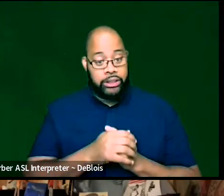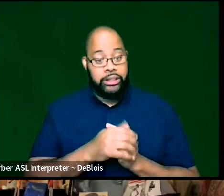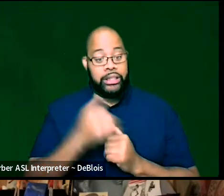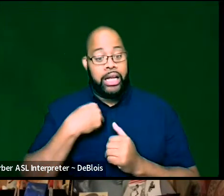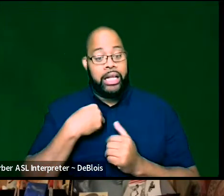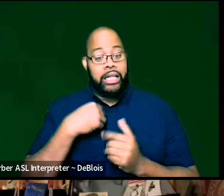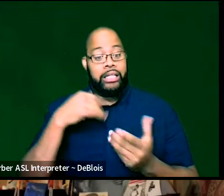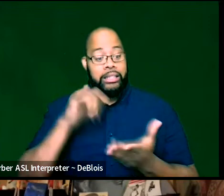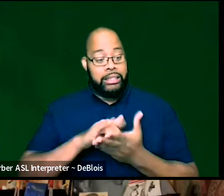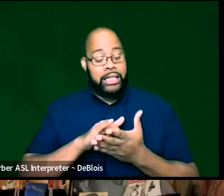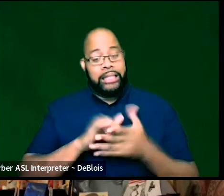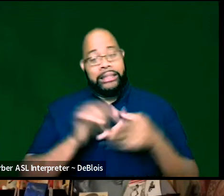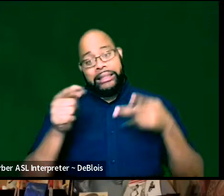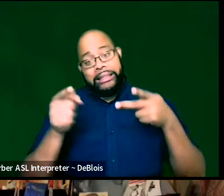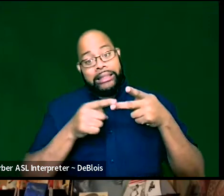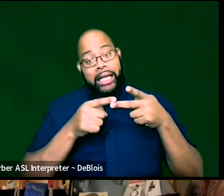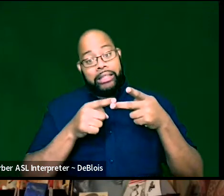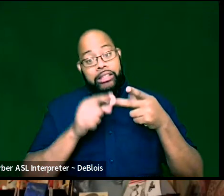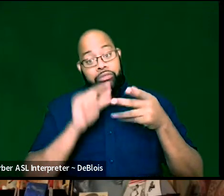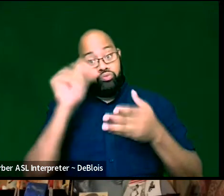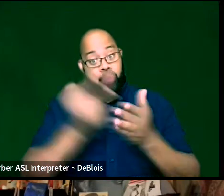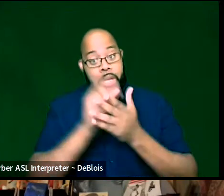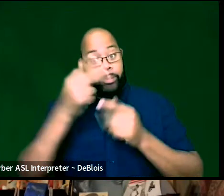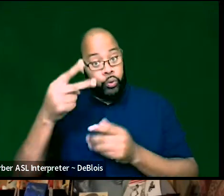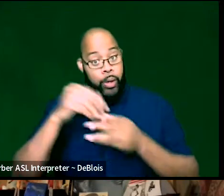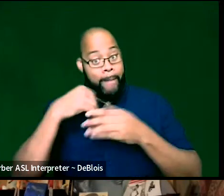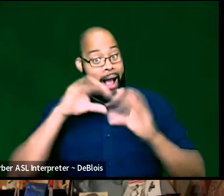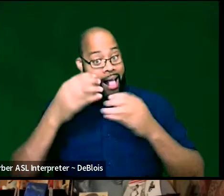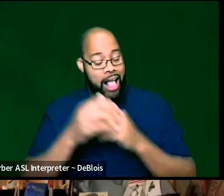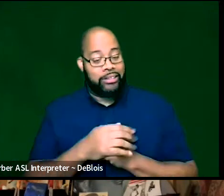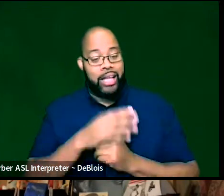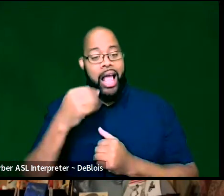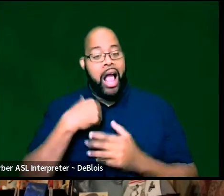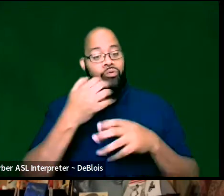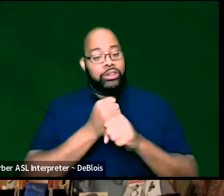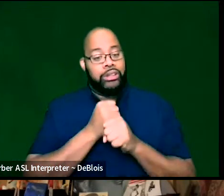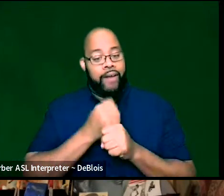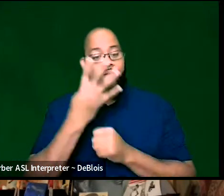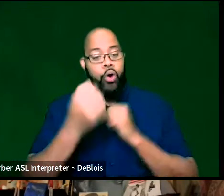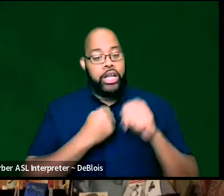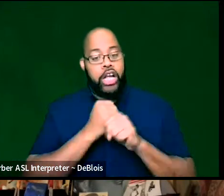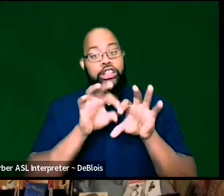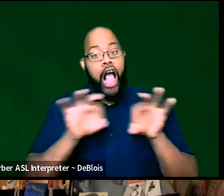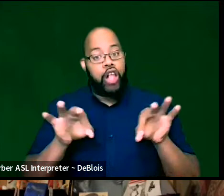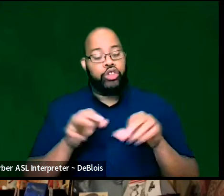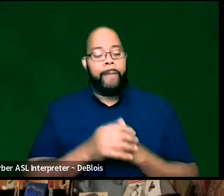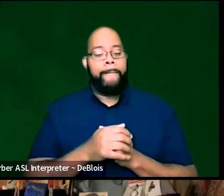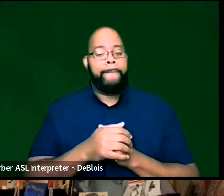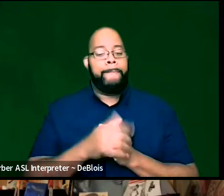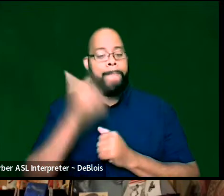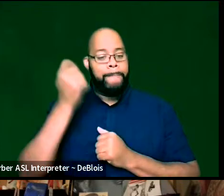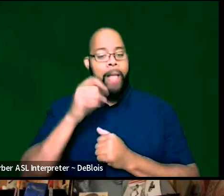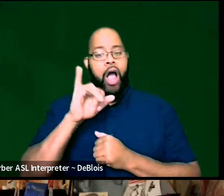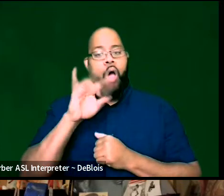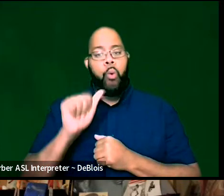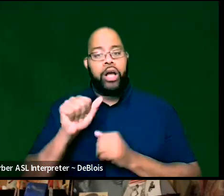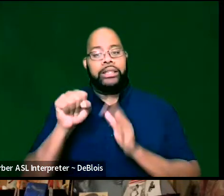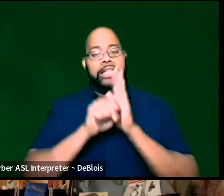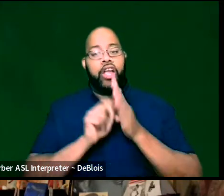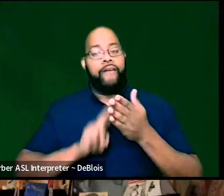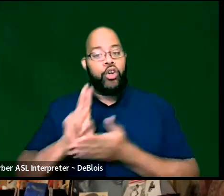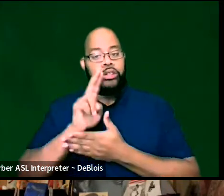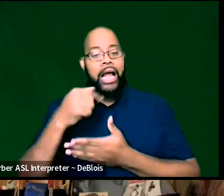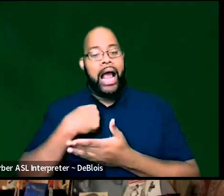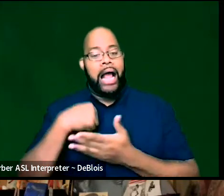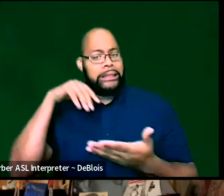the salutatorian of my class, number 2 in my class, and I received a 4-year scholarship to Iowa State University, and